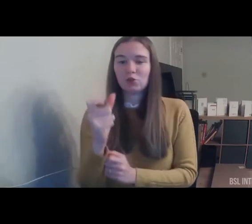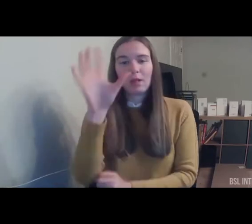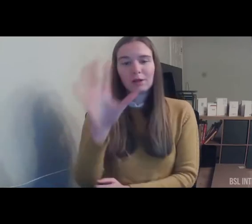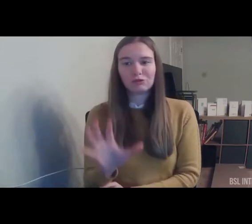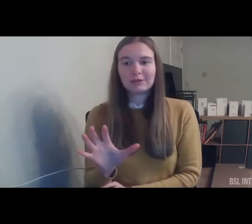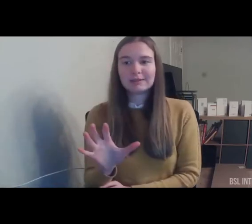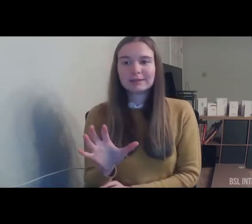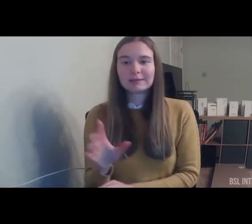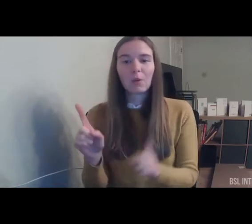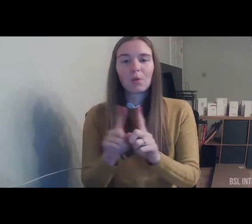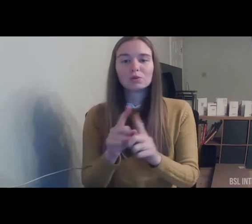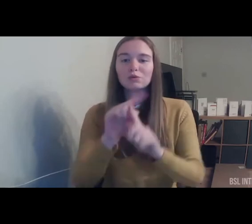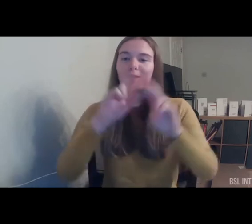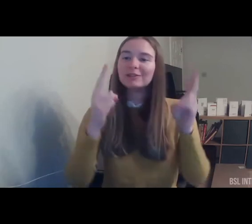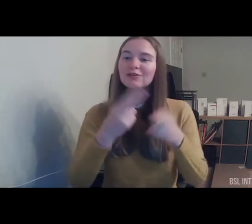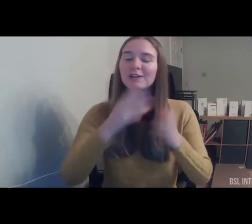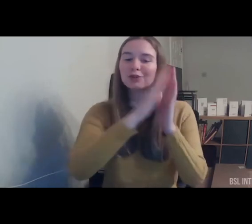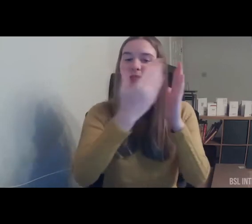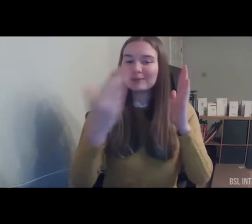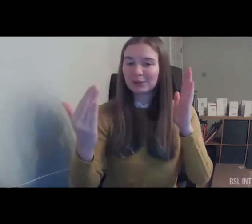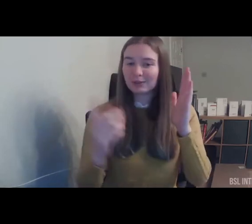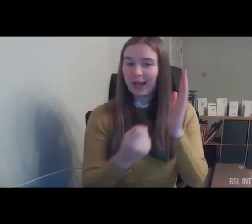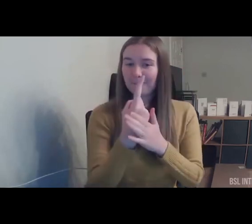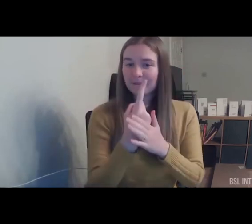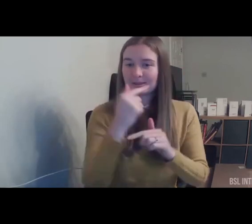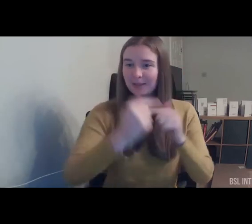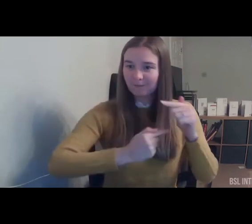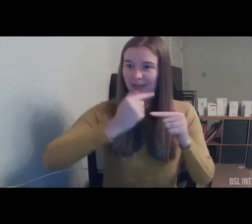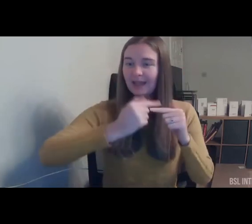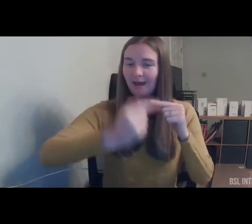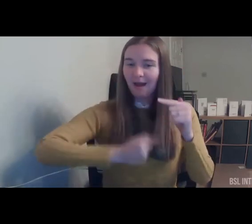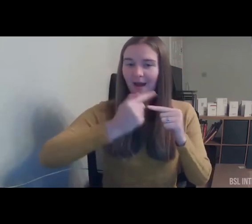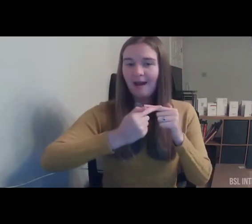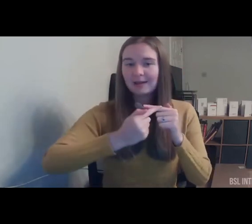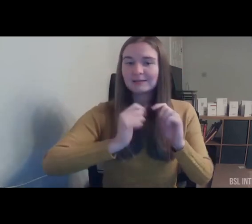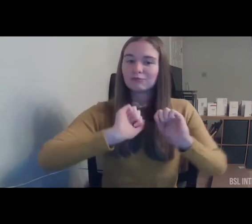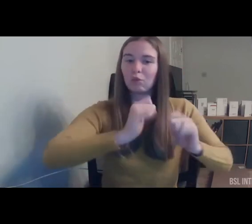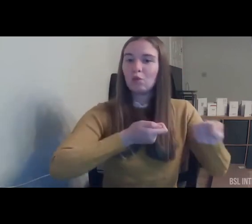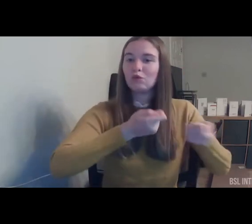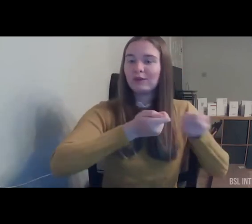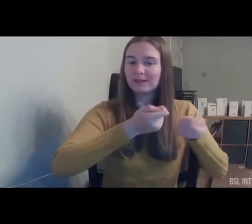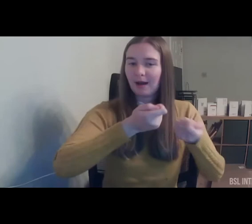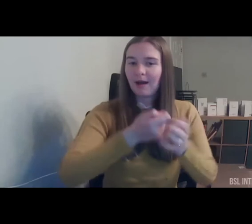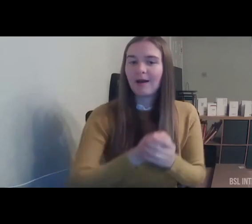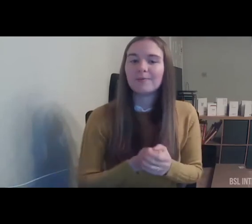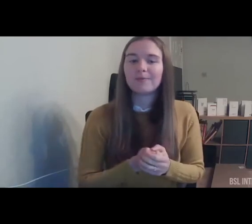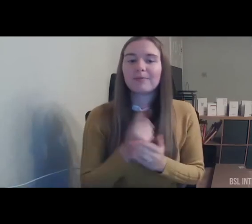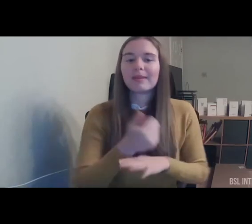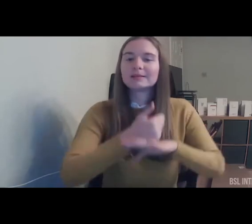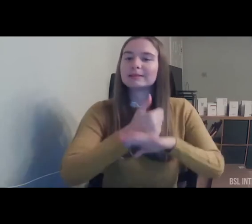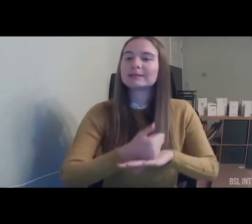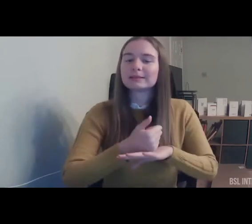is the international exhibition, which each year has its own curator. And that sits within this